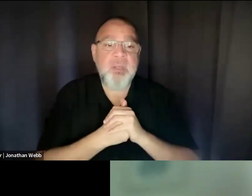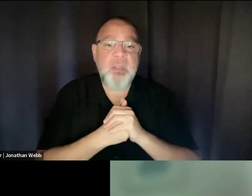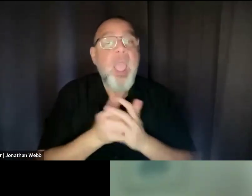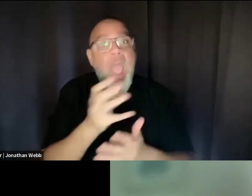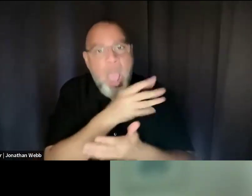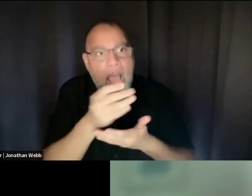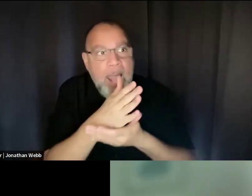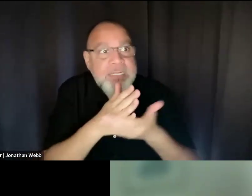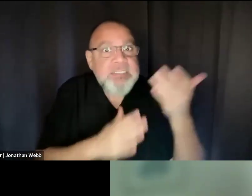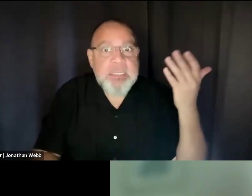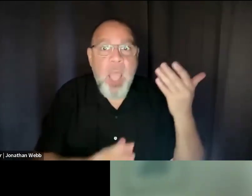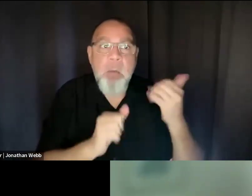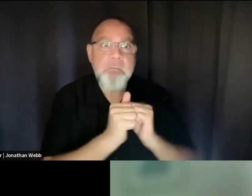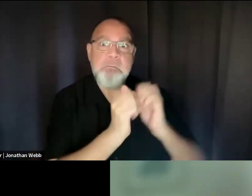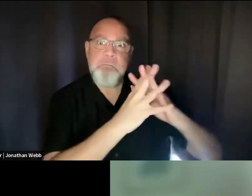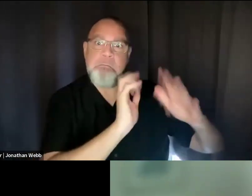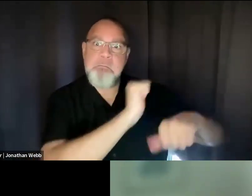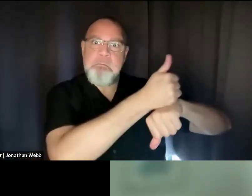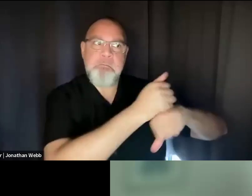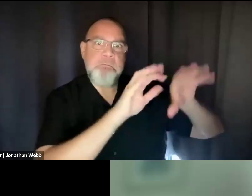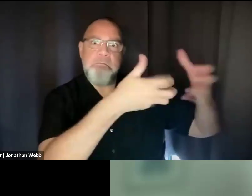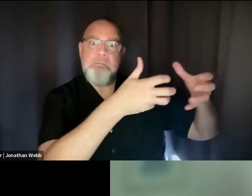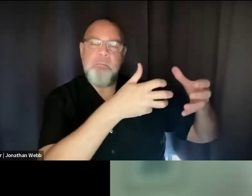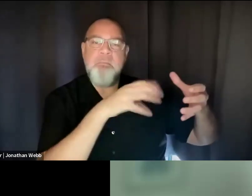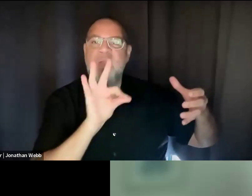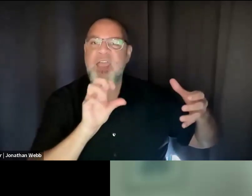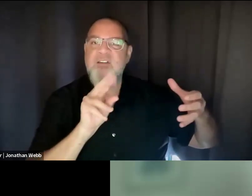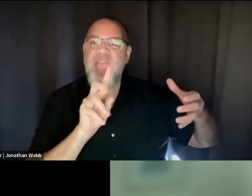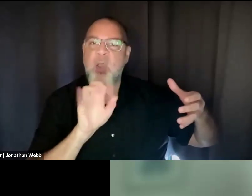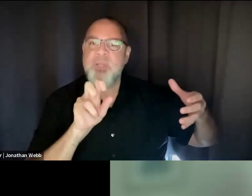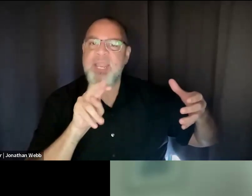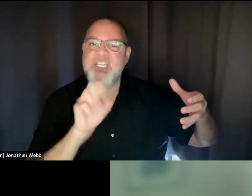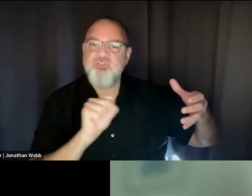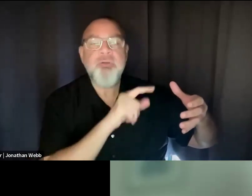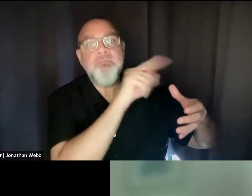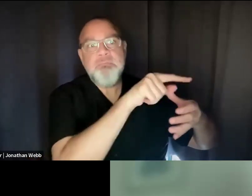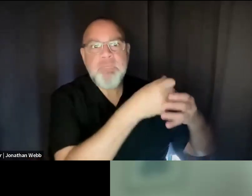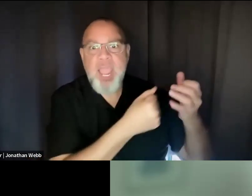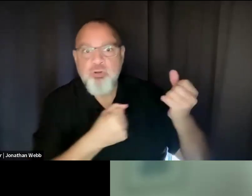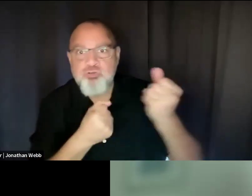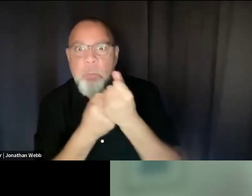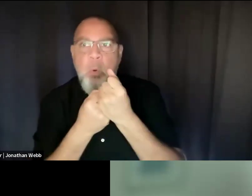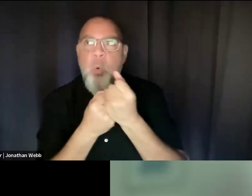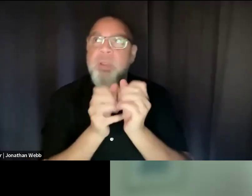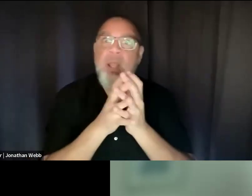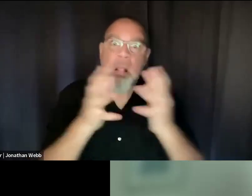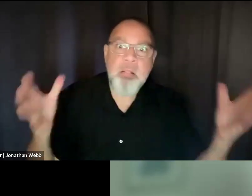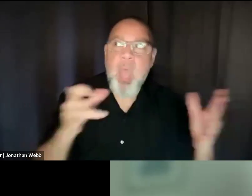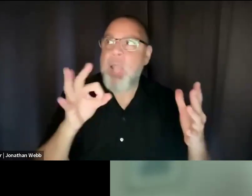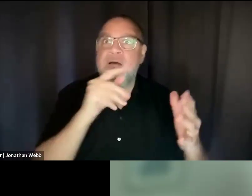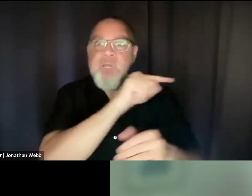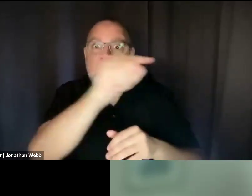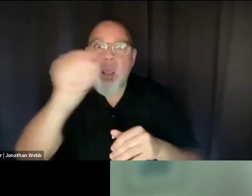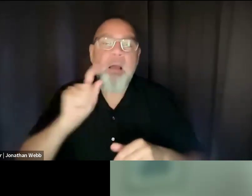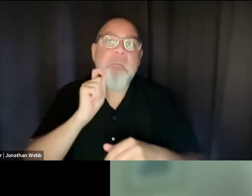are also supporting, they're also supporting, great work that's out there as well. I'll